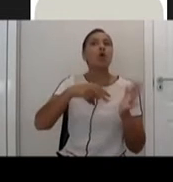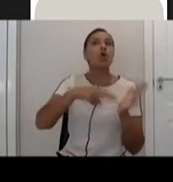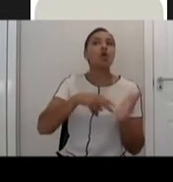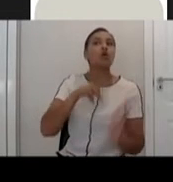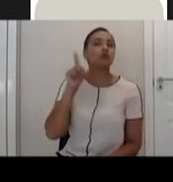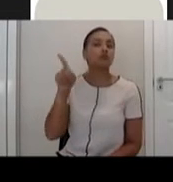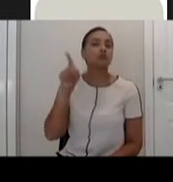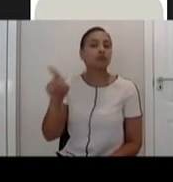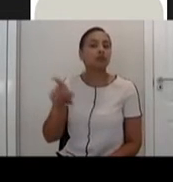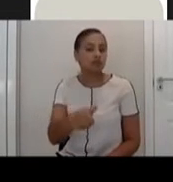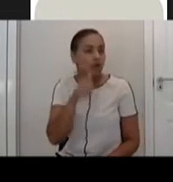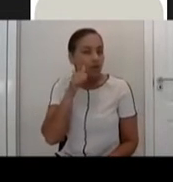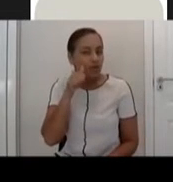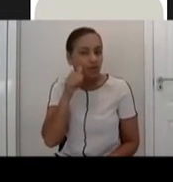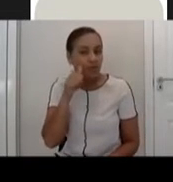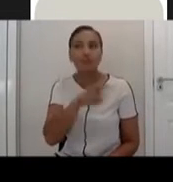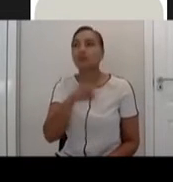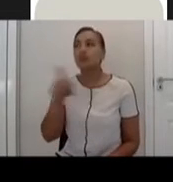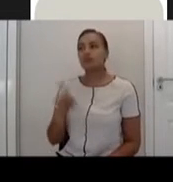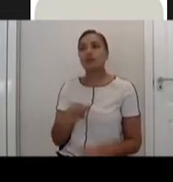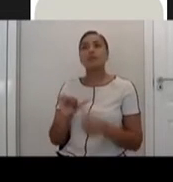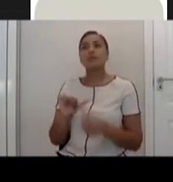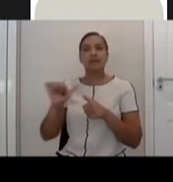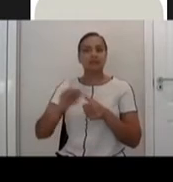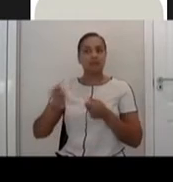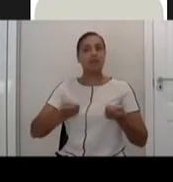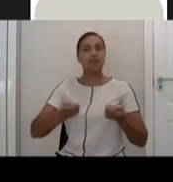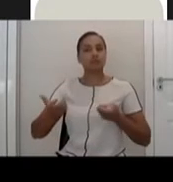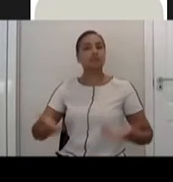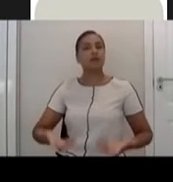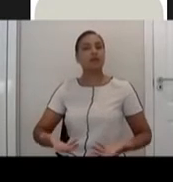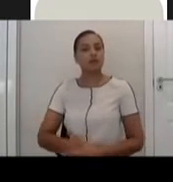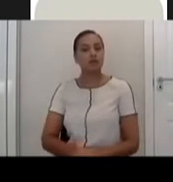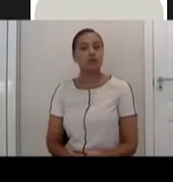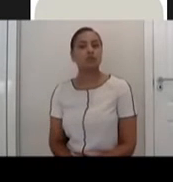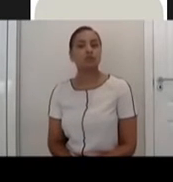Blackburn situation, which you might be aware of, is being much better managed.